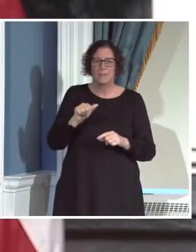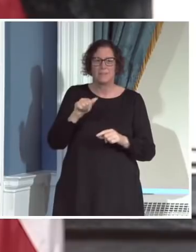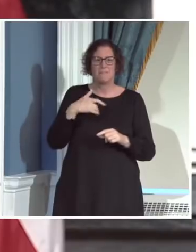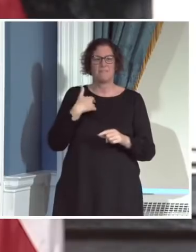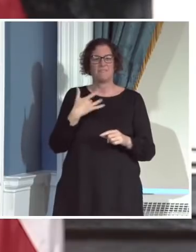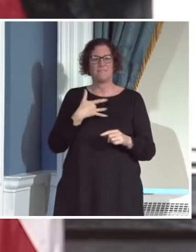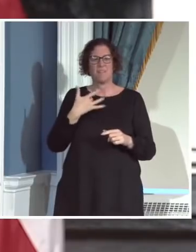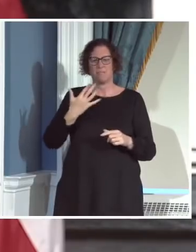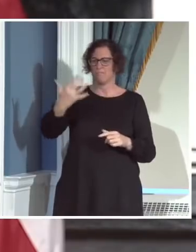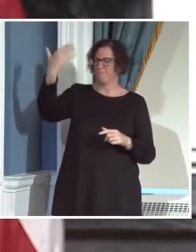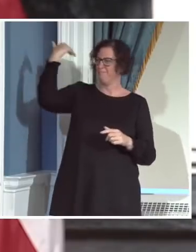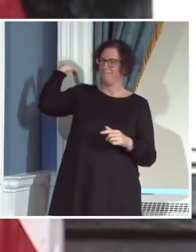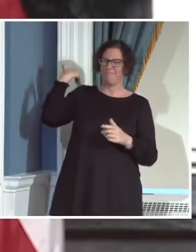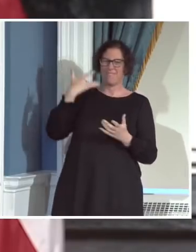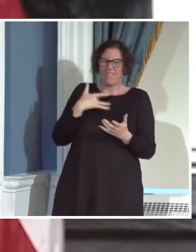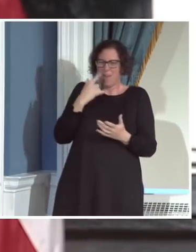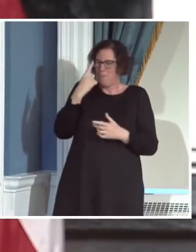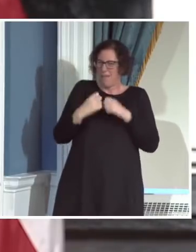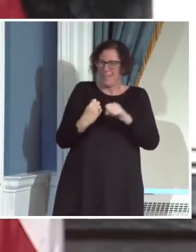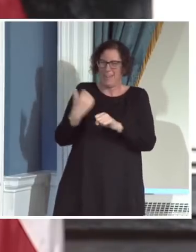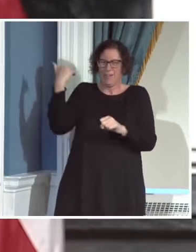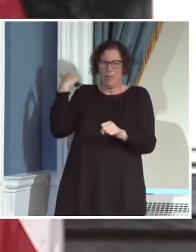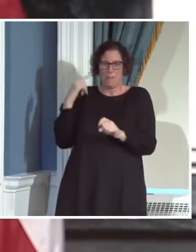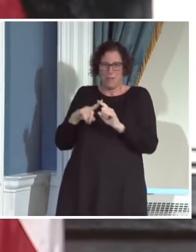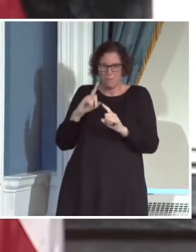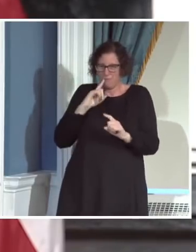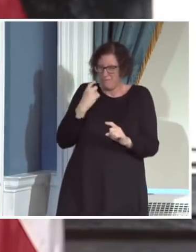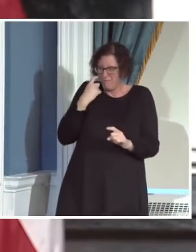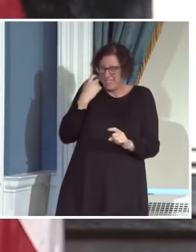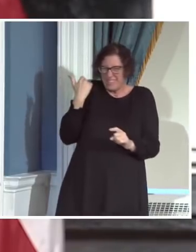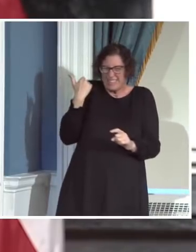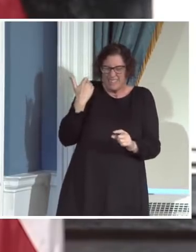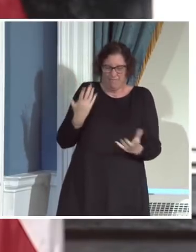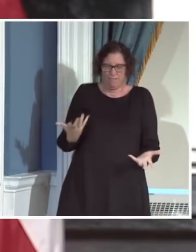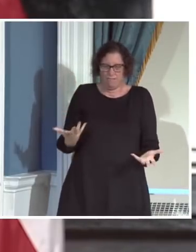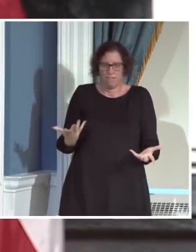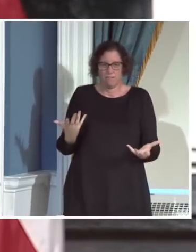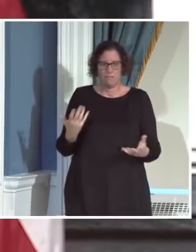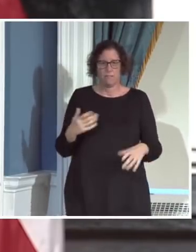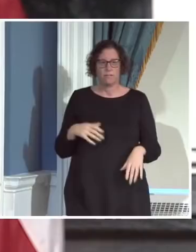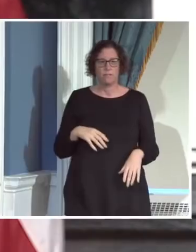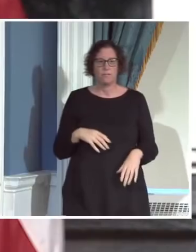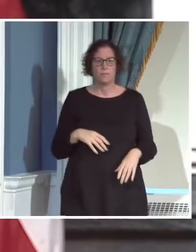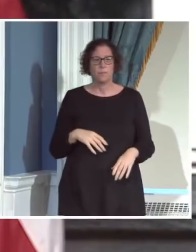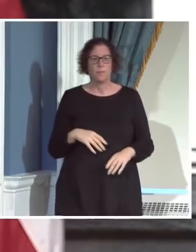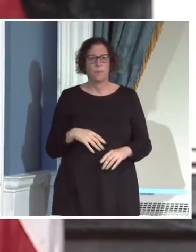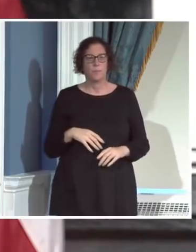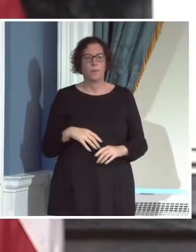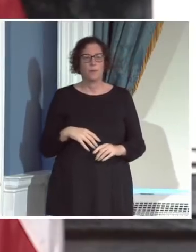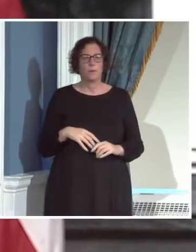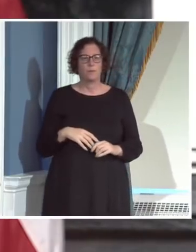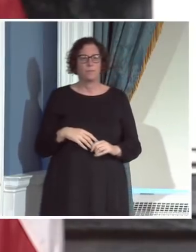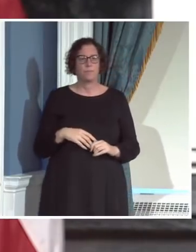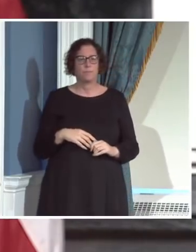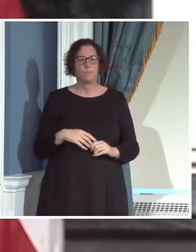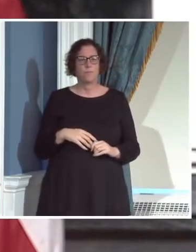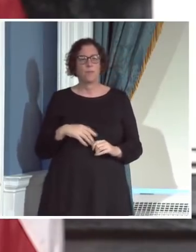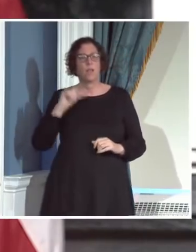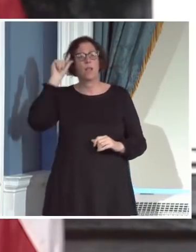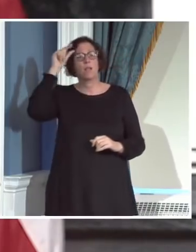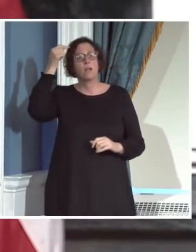does not shock me that the governor felt, and the legislature apparently also feels, there wasn't an ability